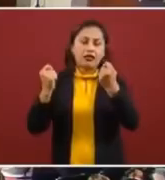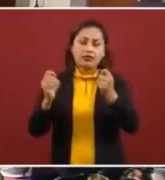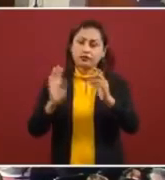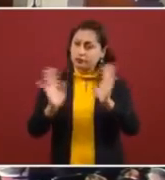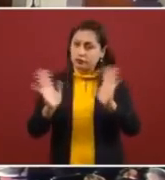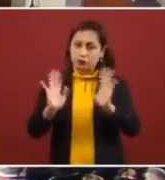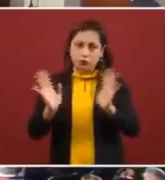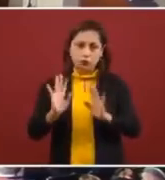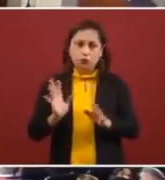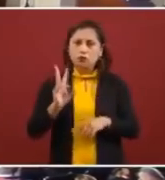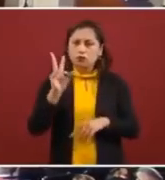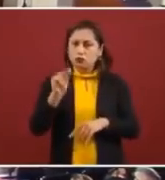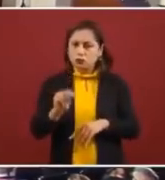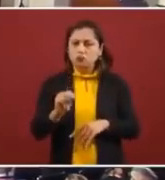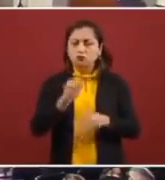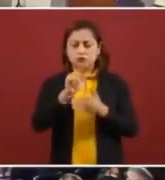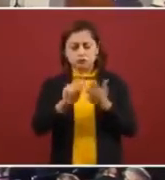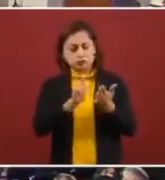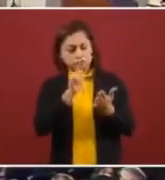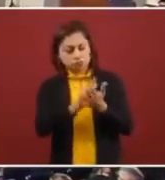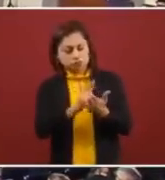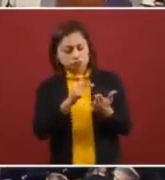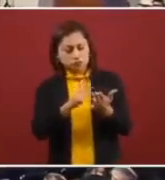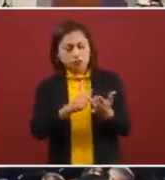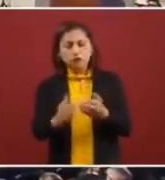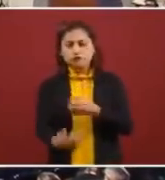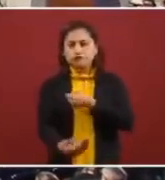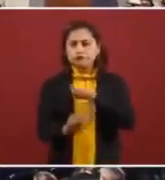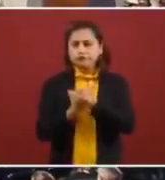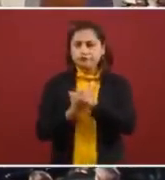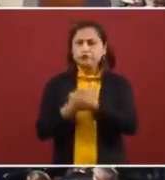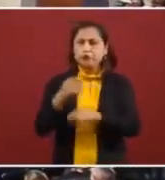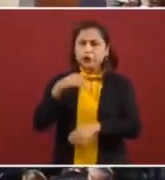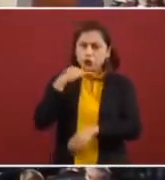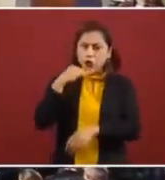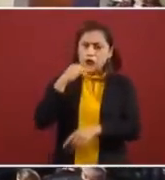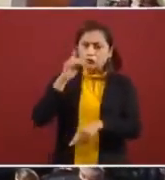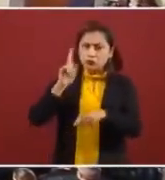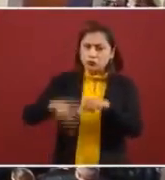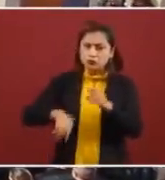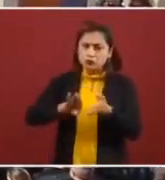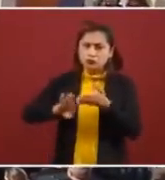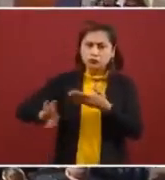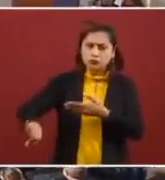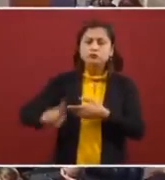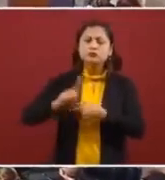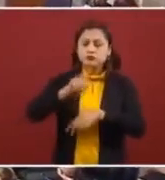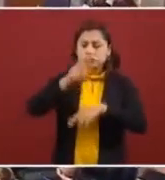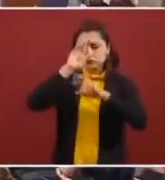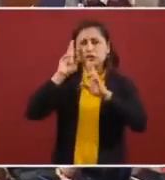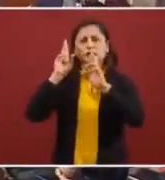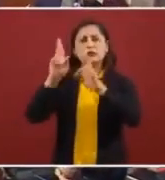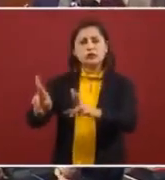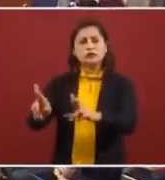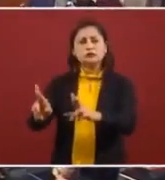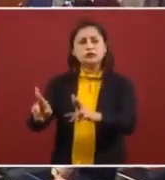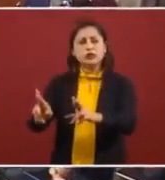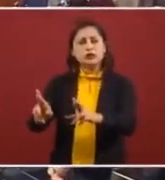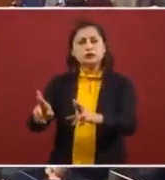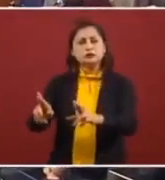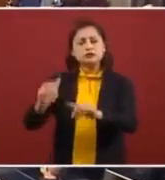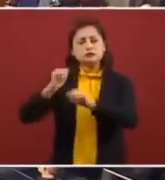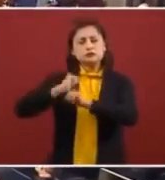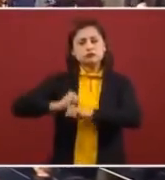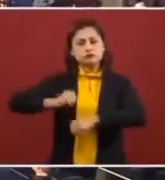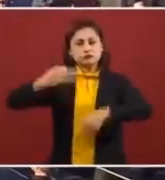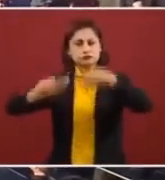But we need to follow all the procedures and be respectful of the judicial power and the district or the